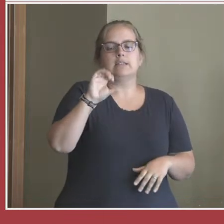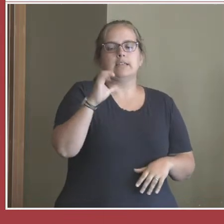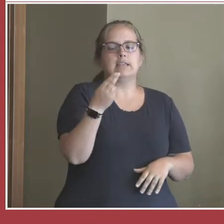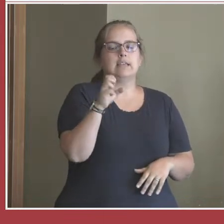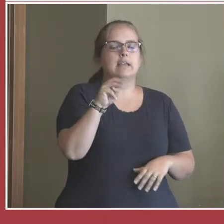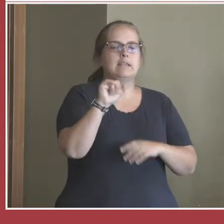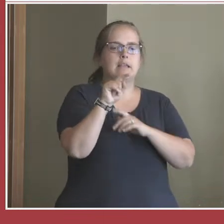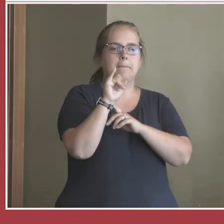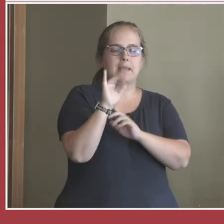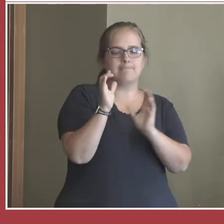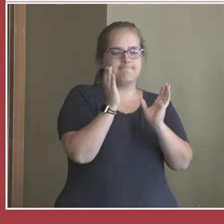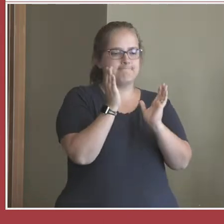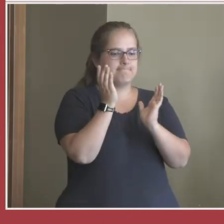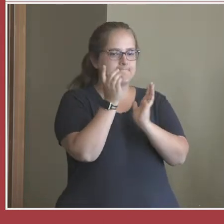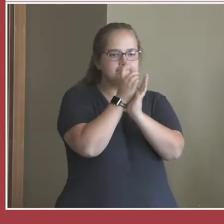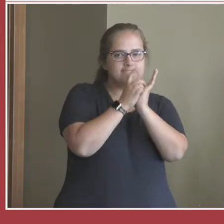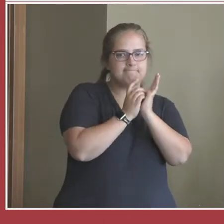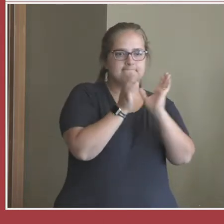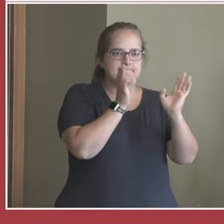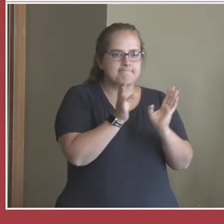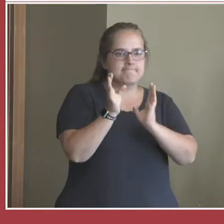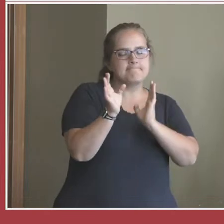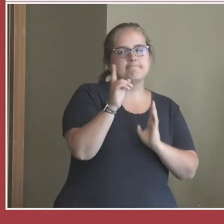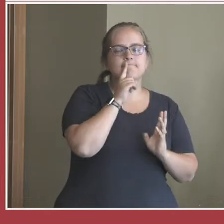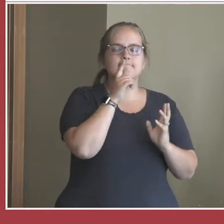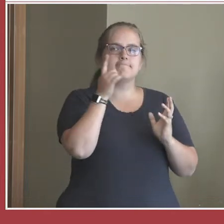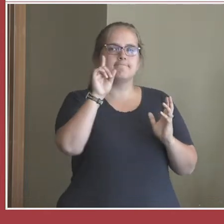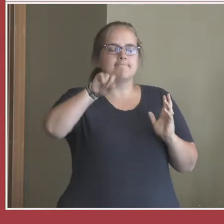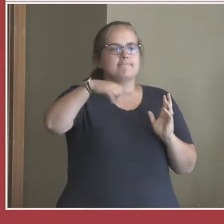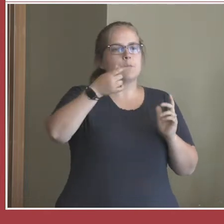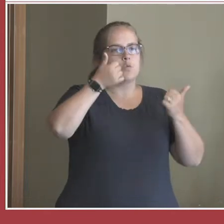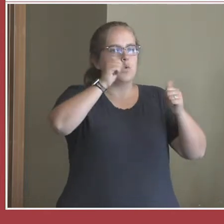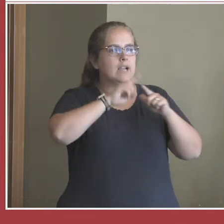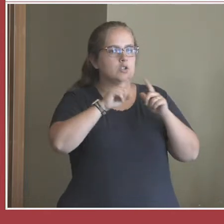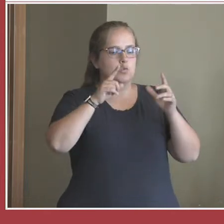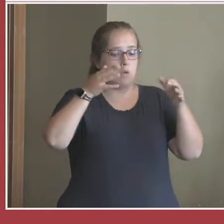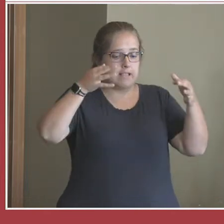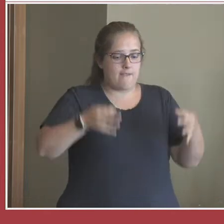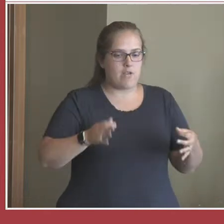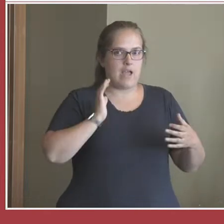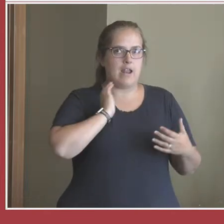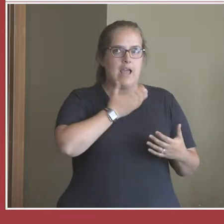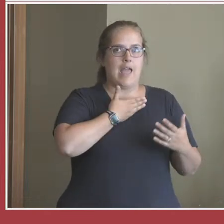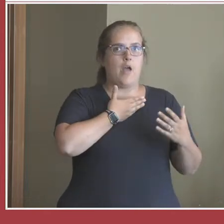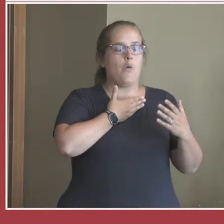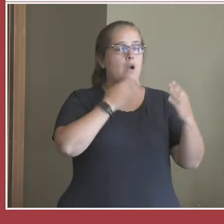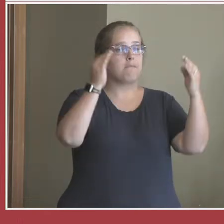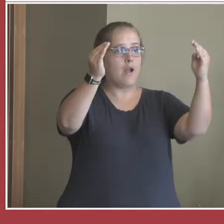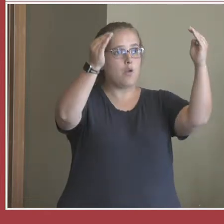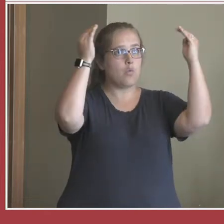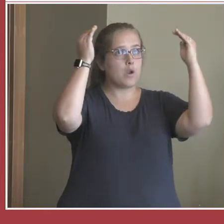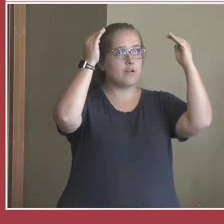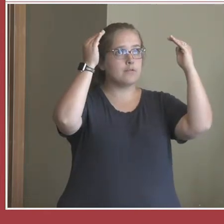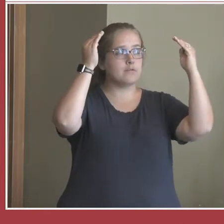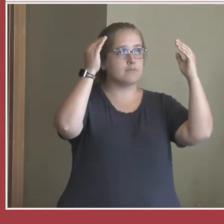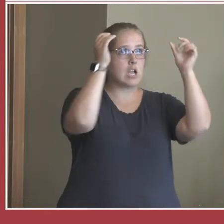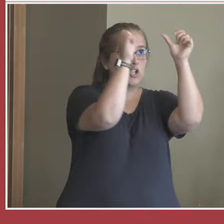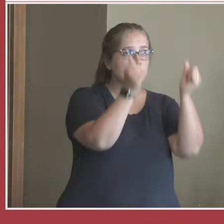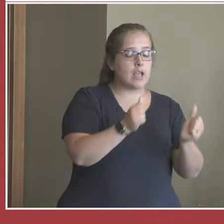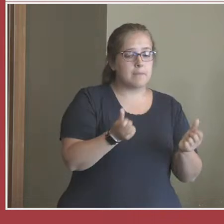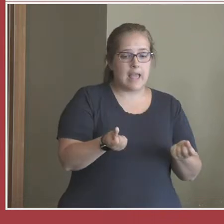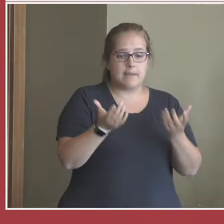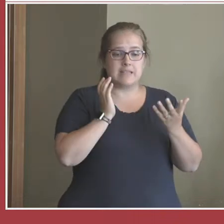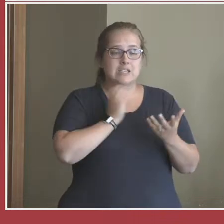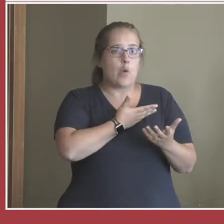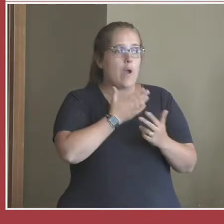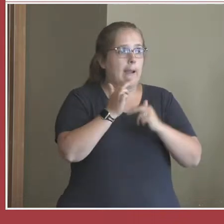we are still really just getting into trying to define our roof shapes, the volumes of our buildings.